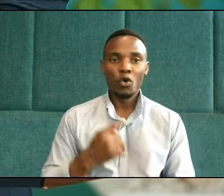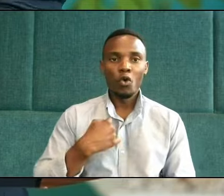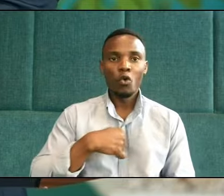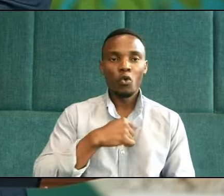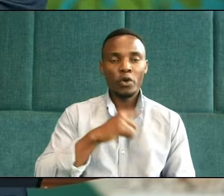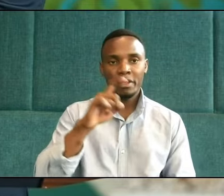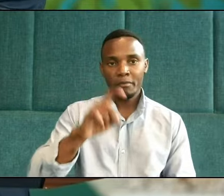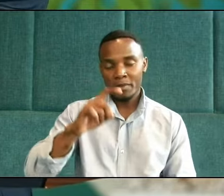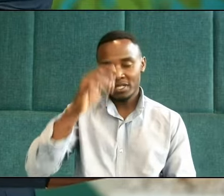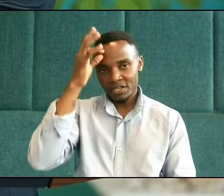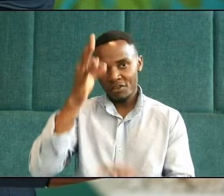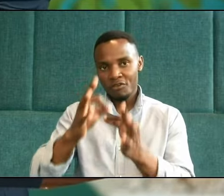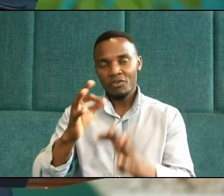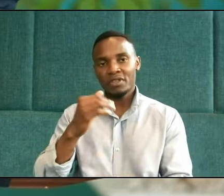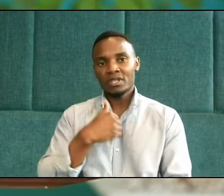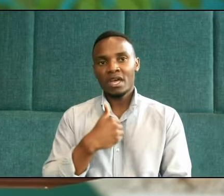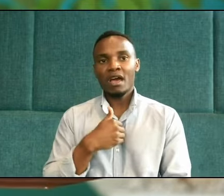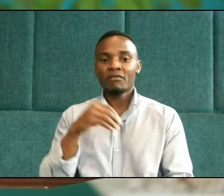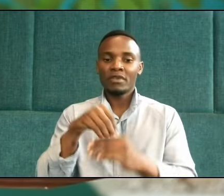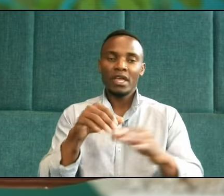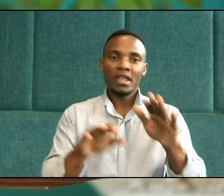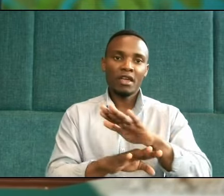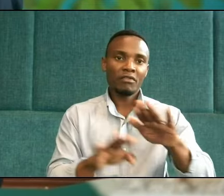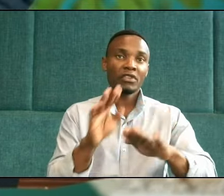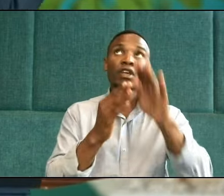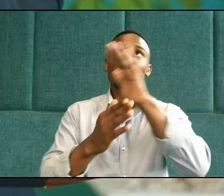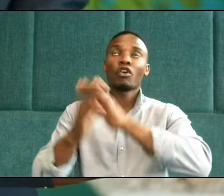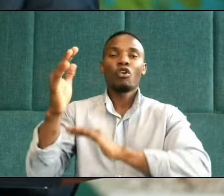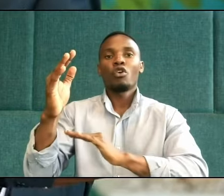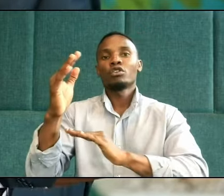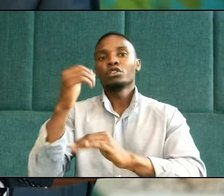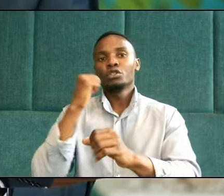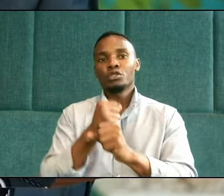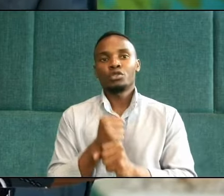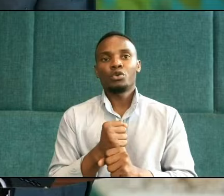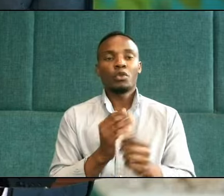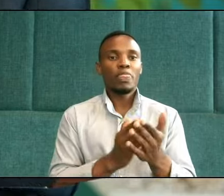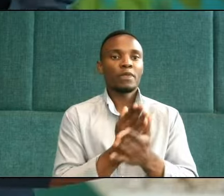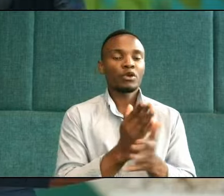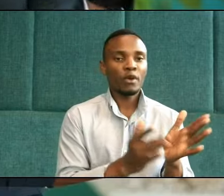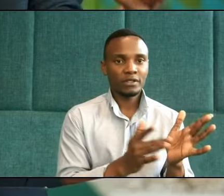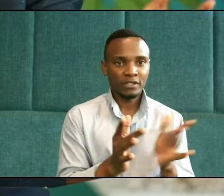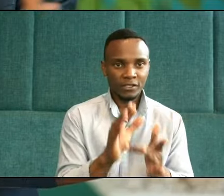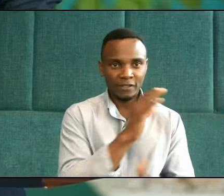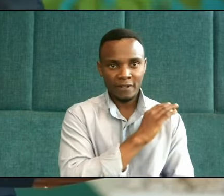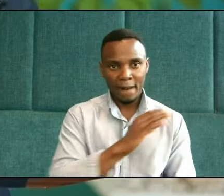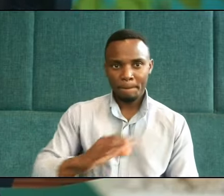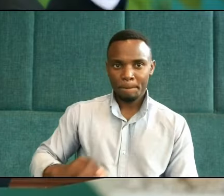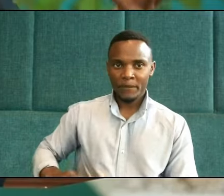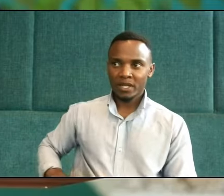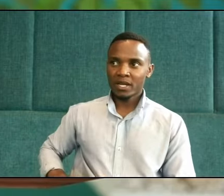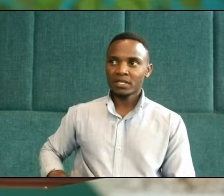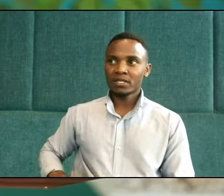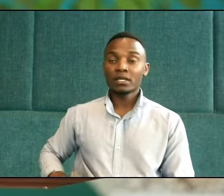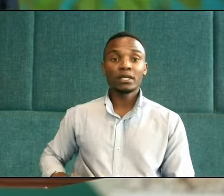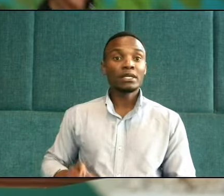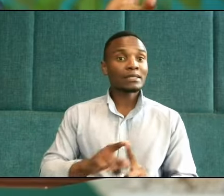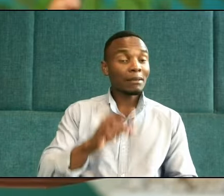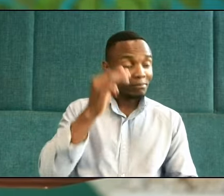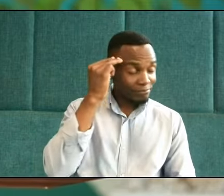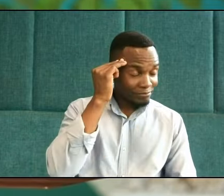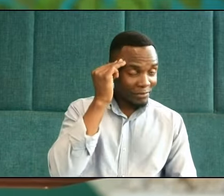God has done, is ready to do for us in Christ Jesus. Mentally, so many people are disturbed.